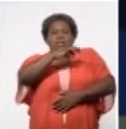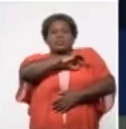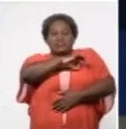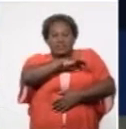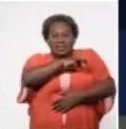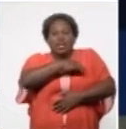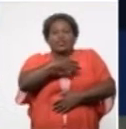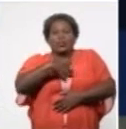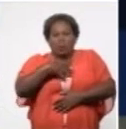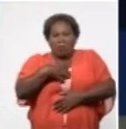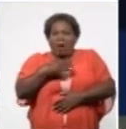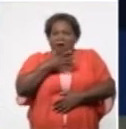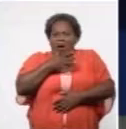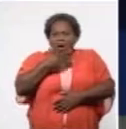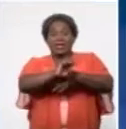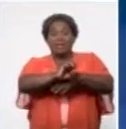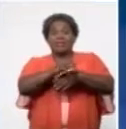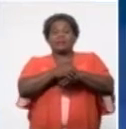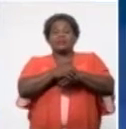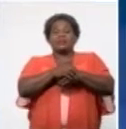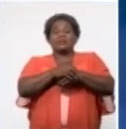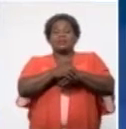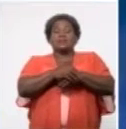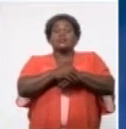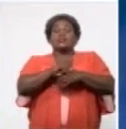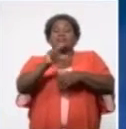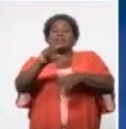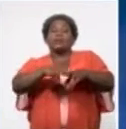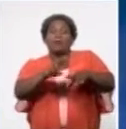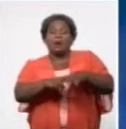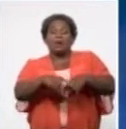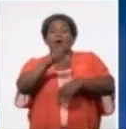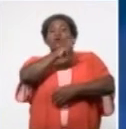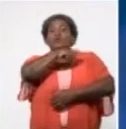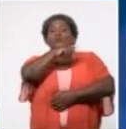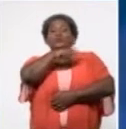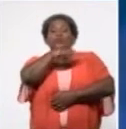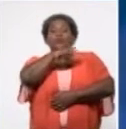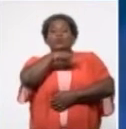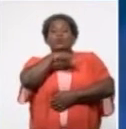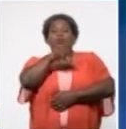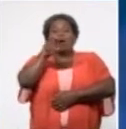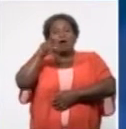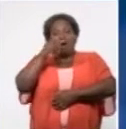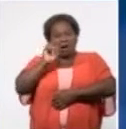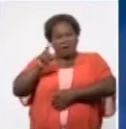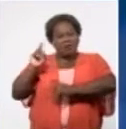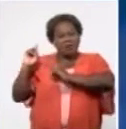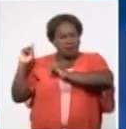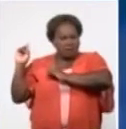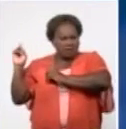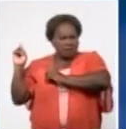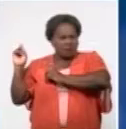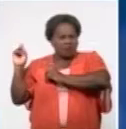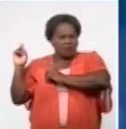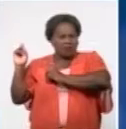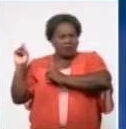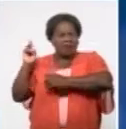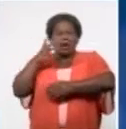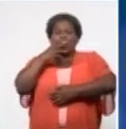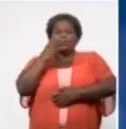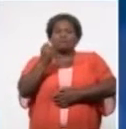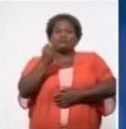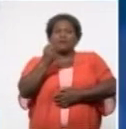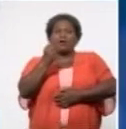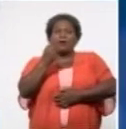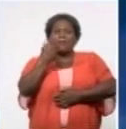a favorable evolution in each case. The 4 cases belong to Havana province, Habana del Este, Centro Habana, and